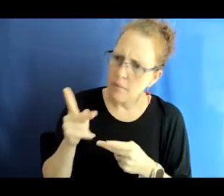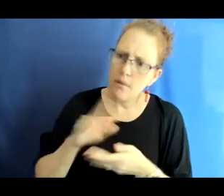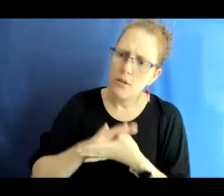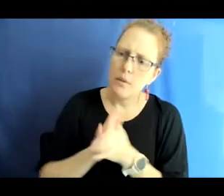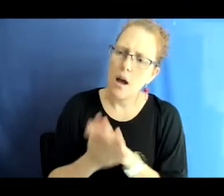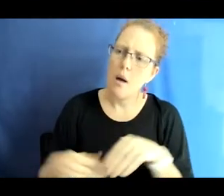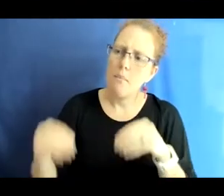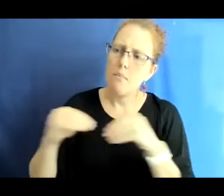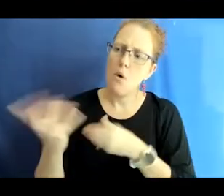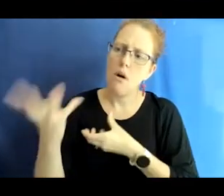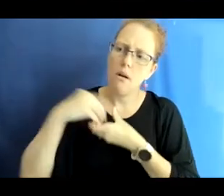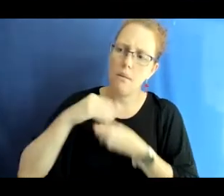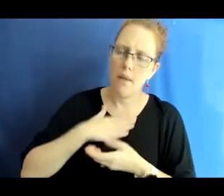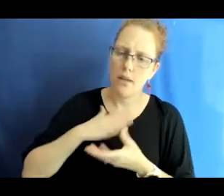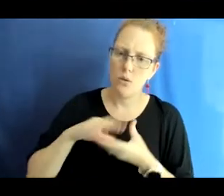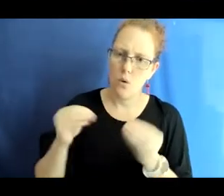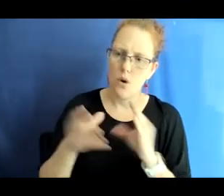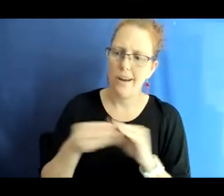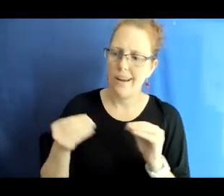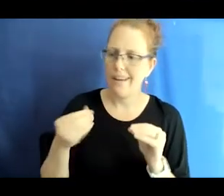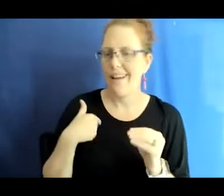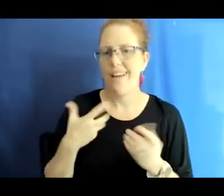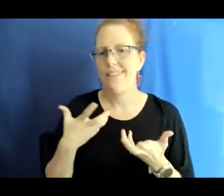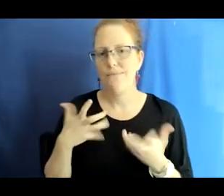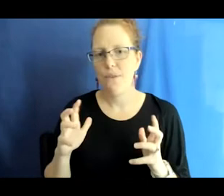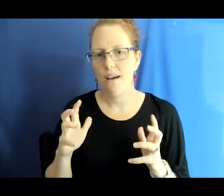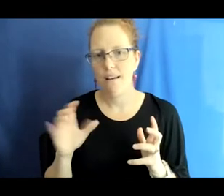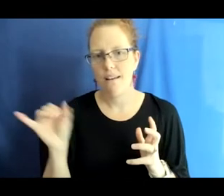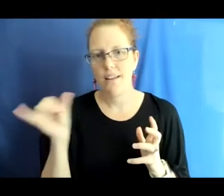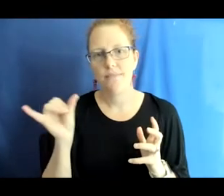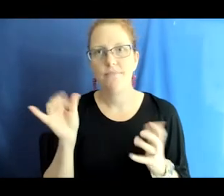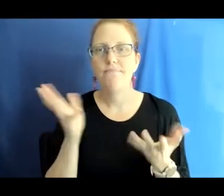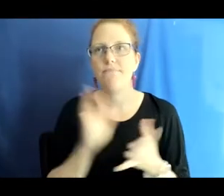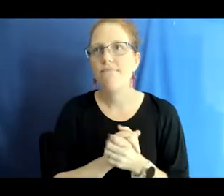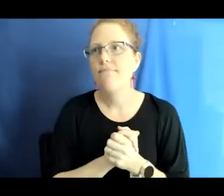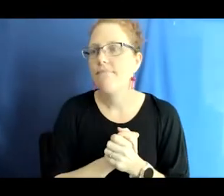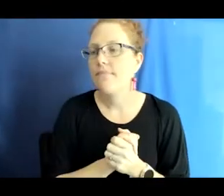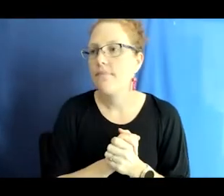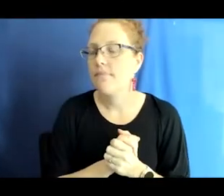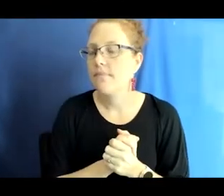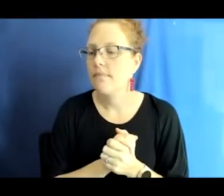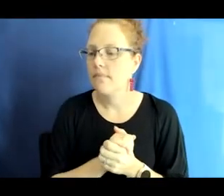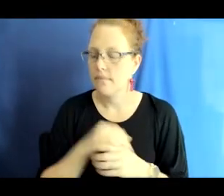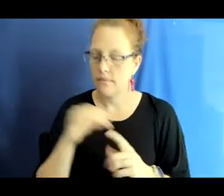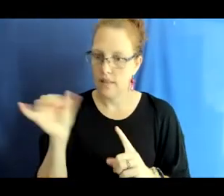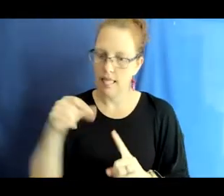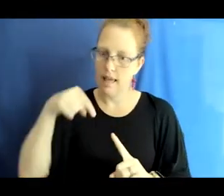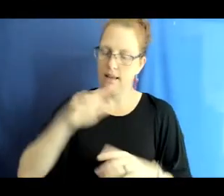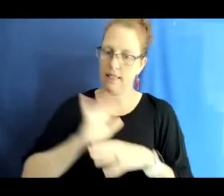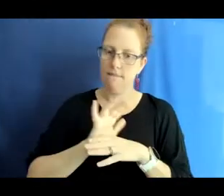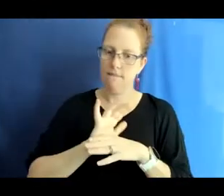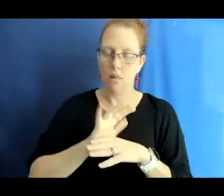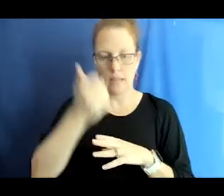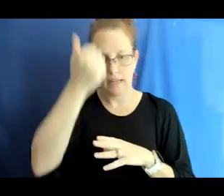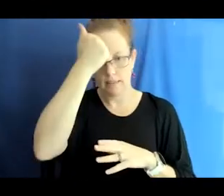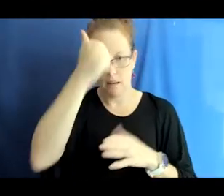be viewed as a, I don't know, just a some subject going through something would